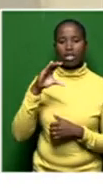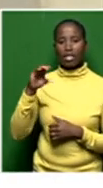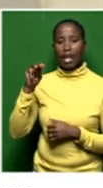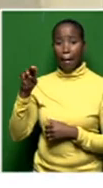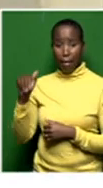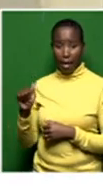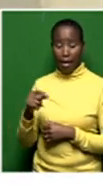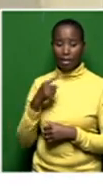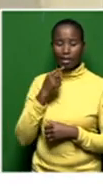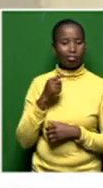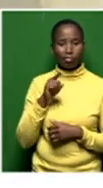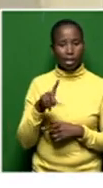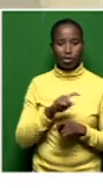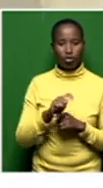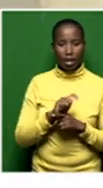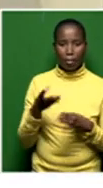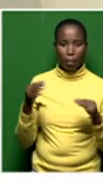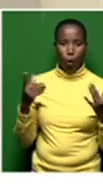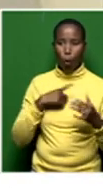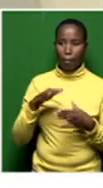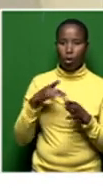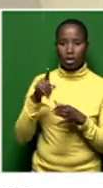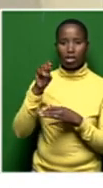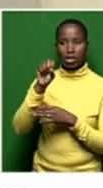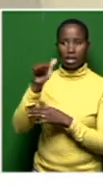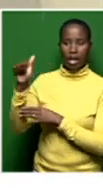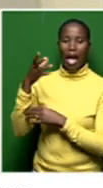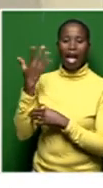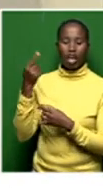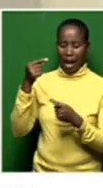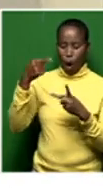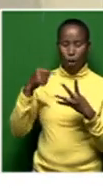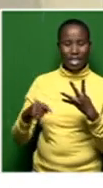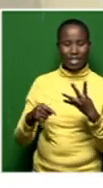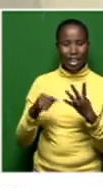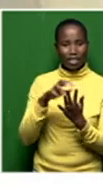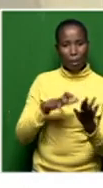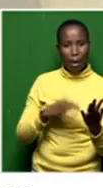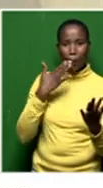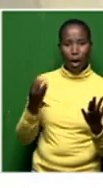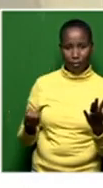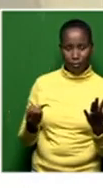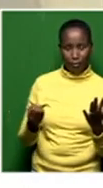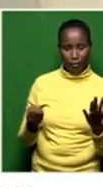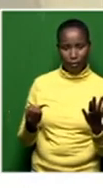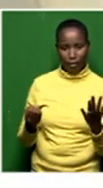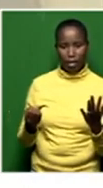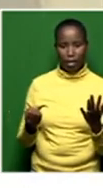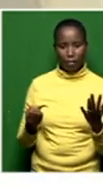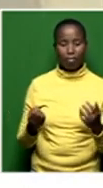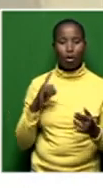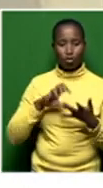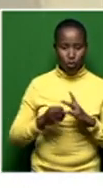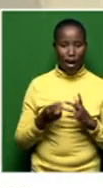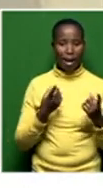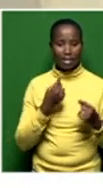layoff scheme based on the fact that SAA has no financial auditor statements. And that's something that CCMA has tried to mitigate by